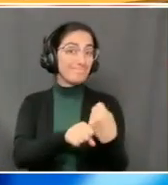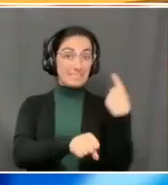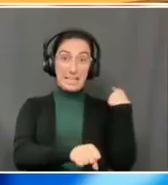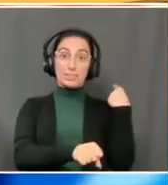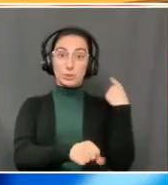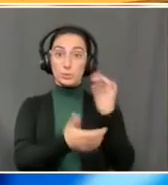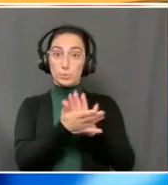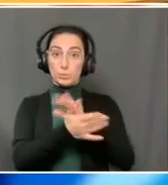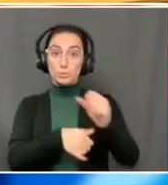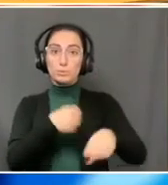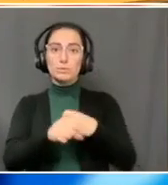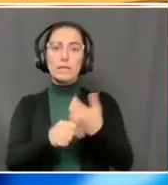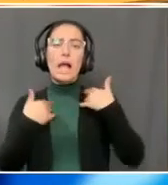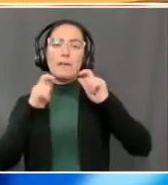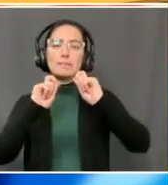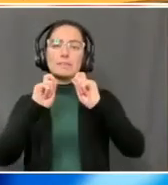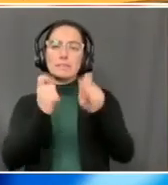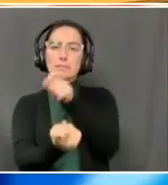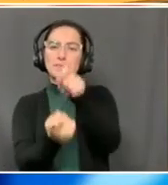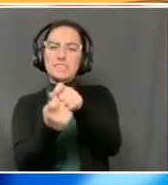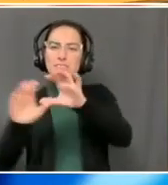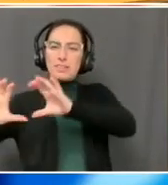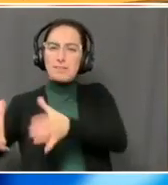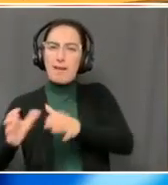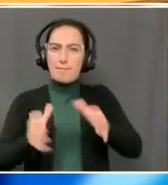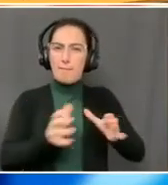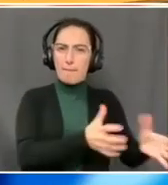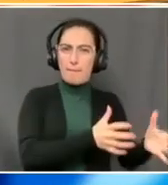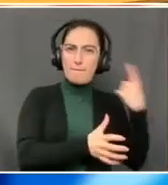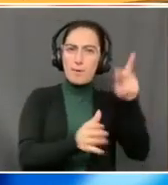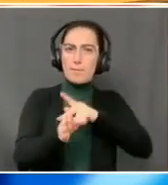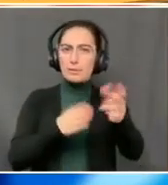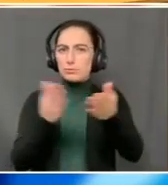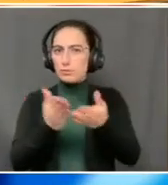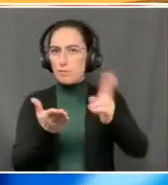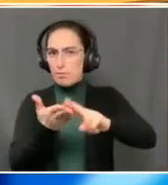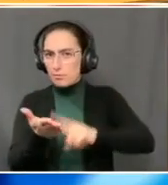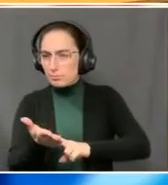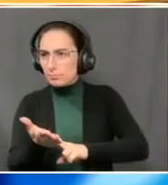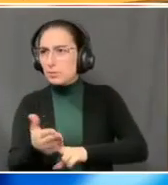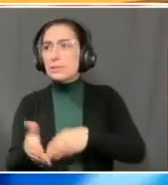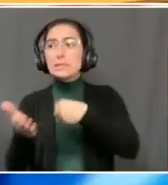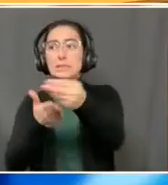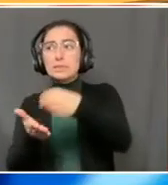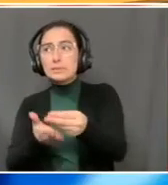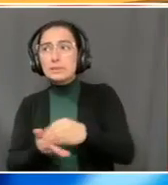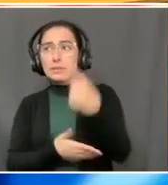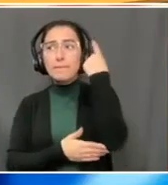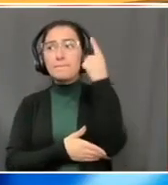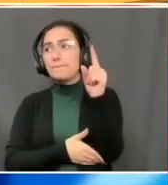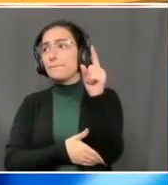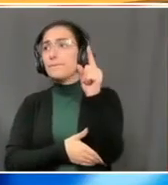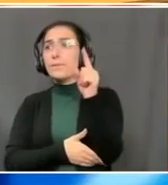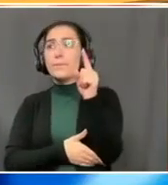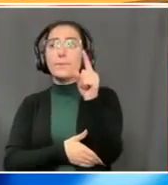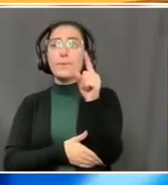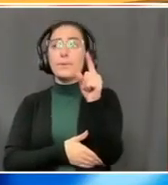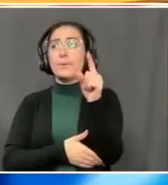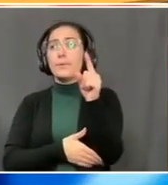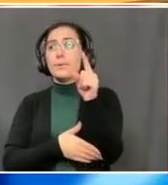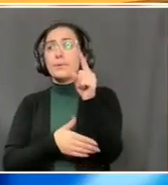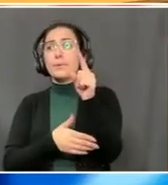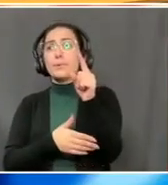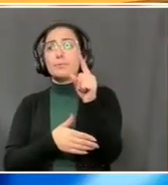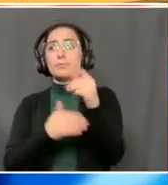certain categories of professional services contracts, where the spending with vendors exceeded $5